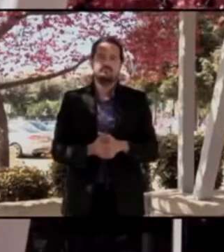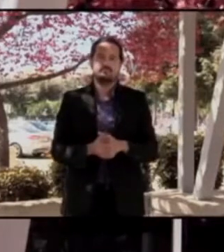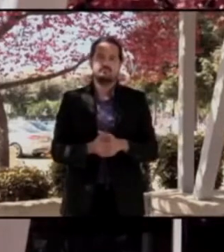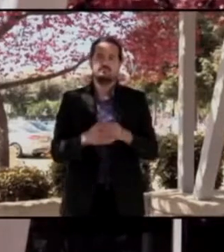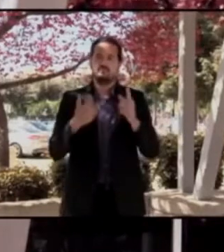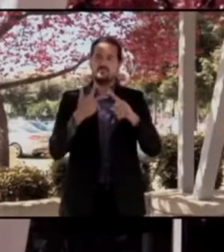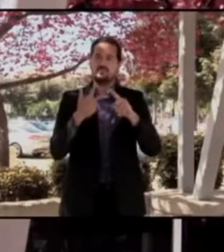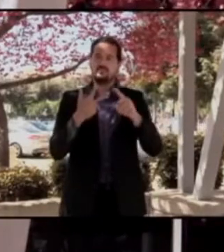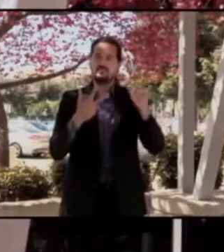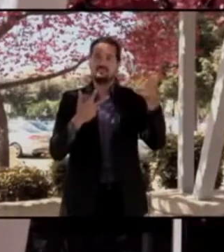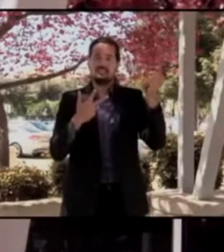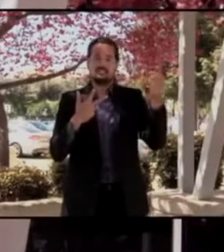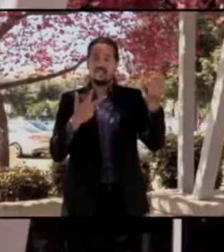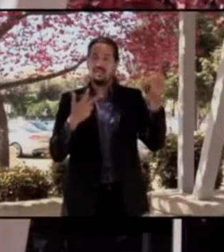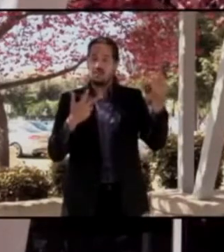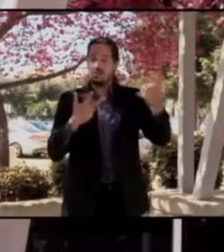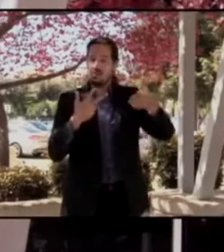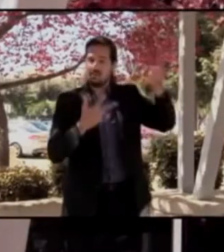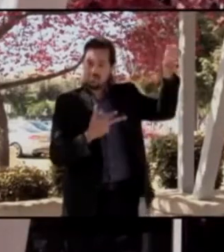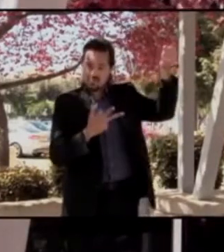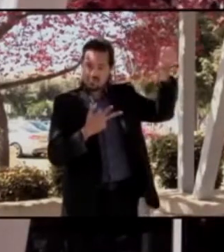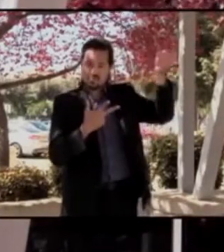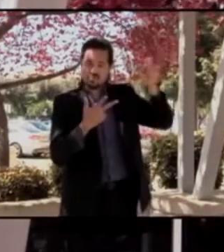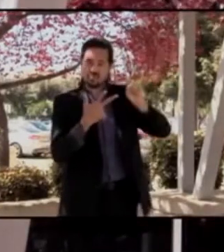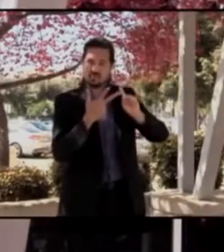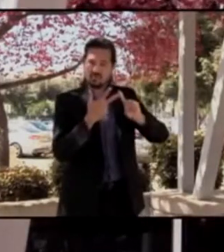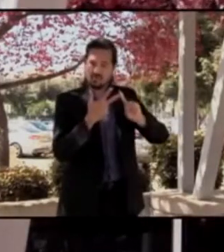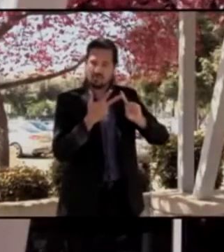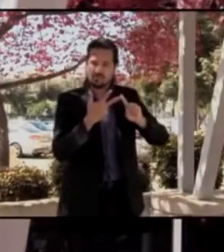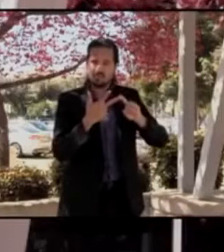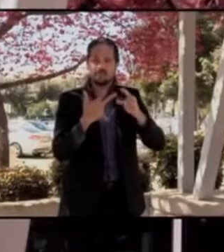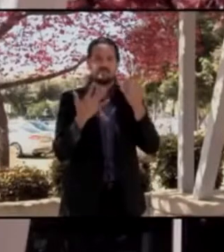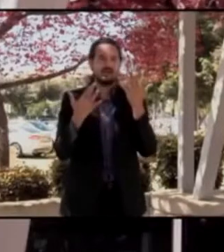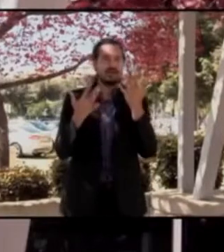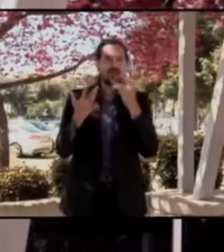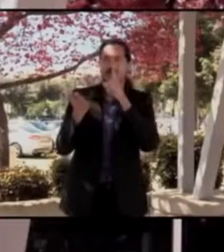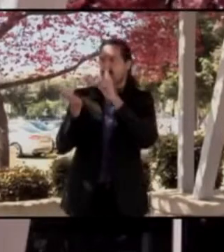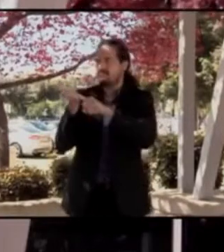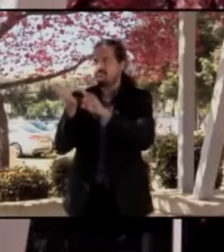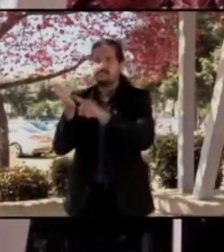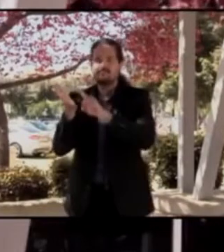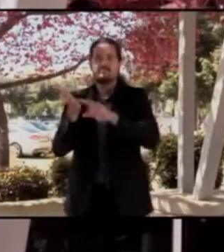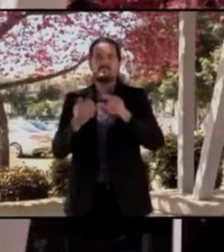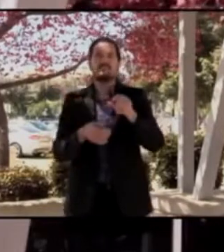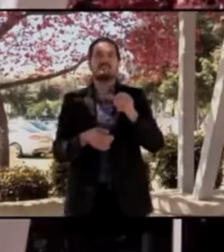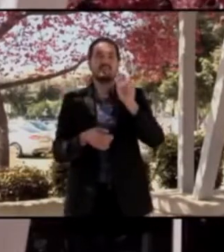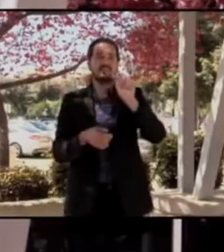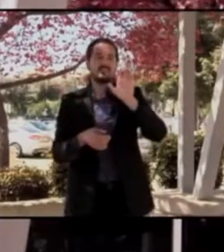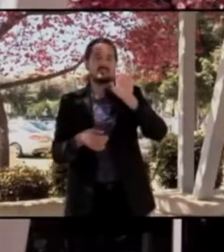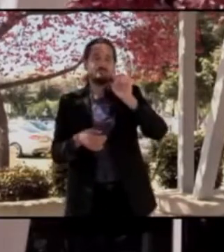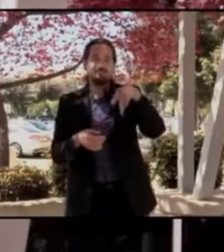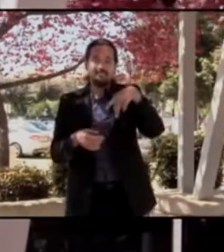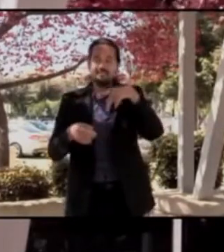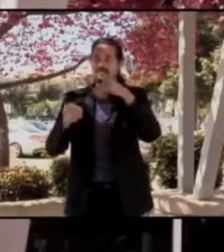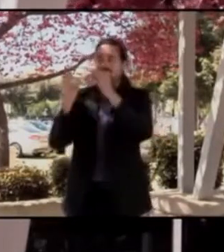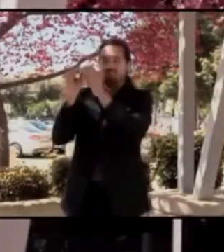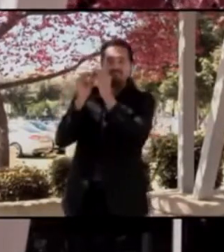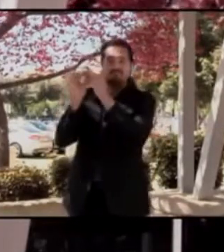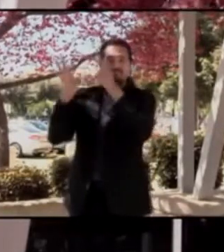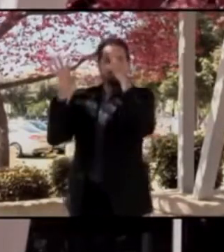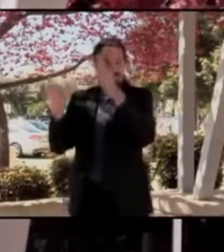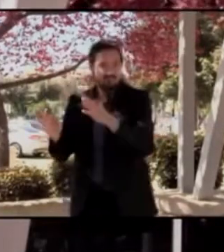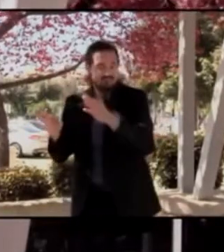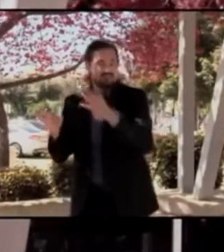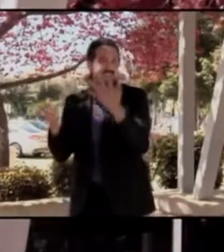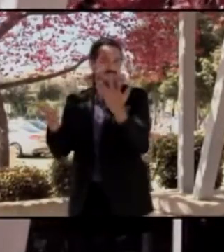conversation and more data gathered is really, really important. And this is part of the commitment to ensuring